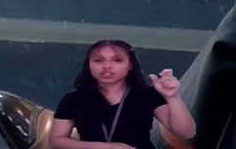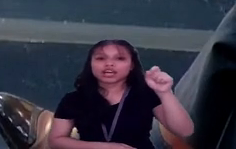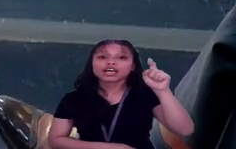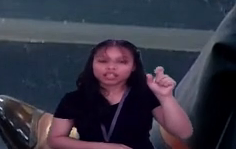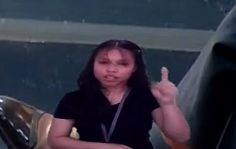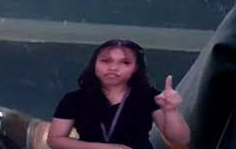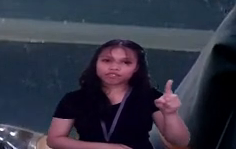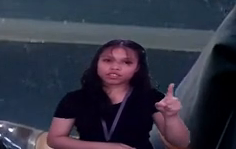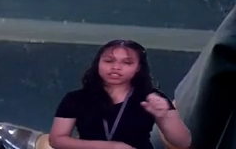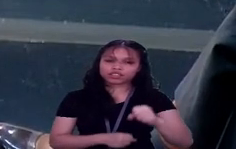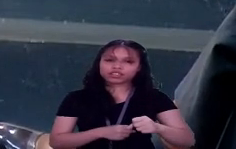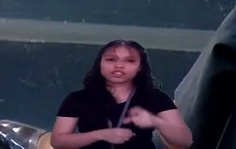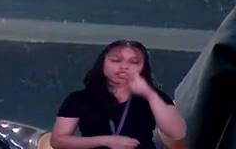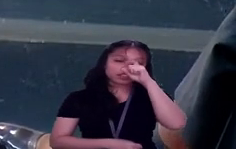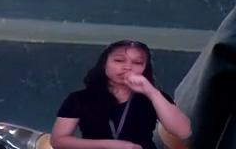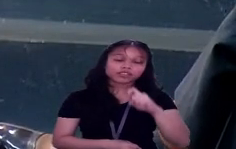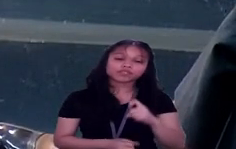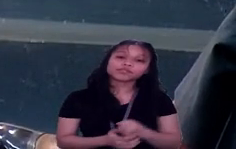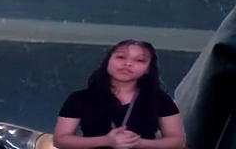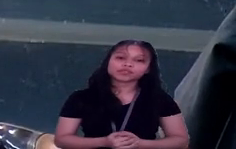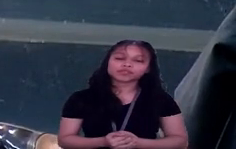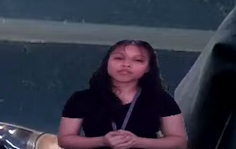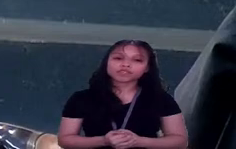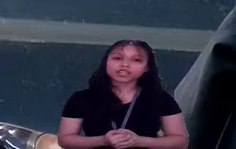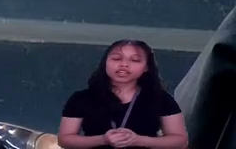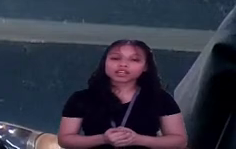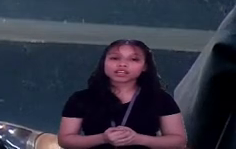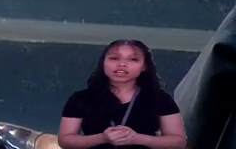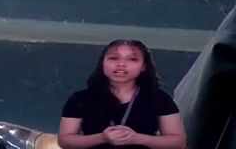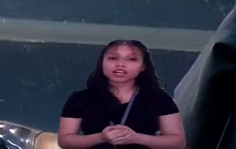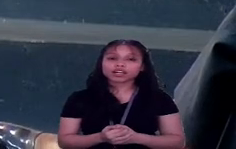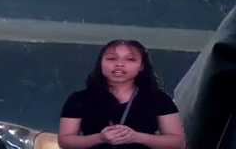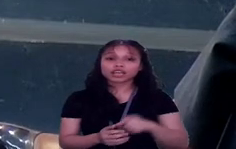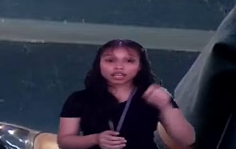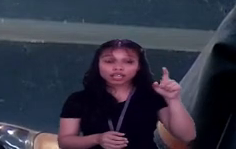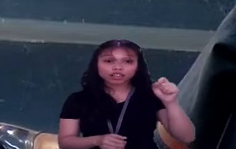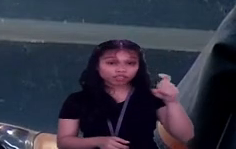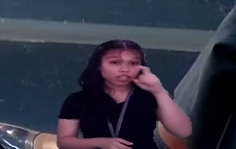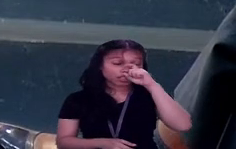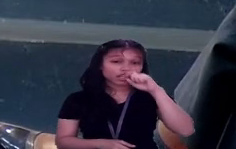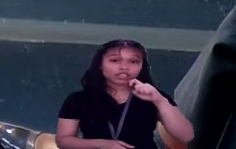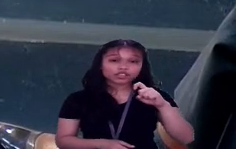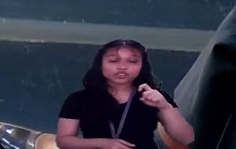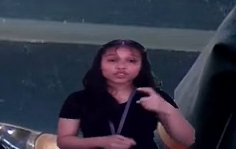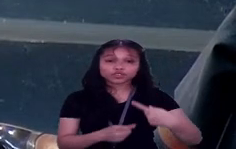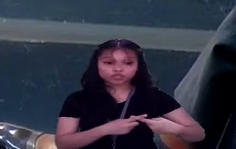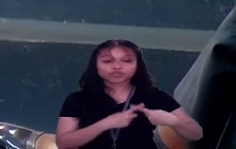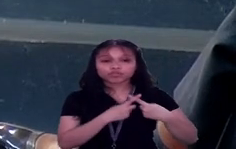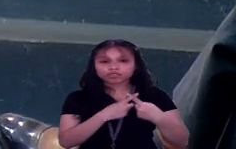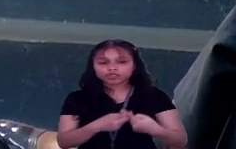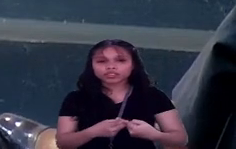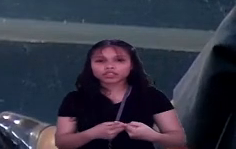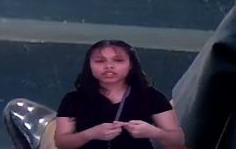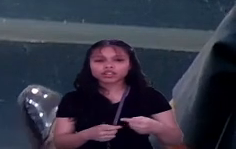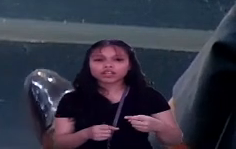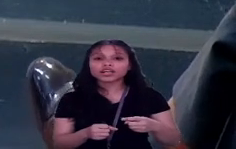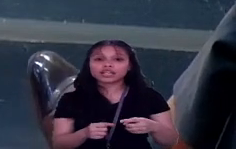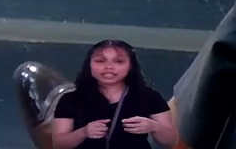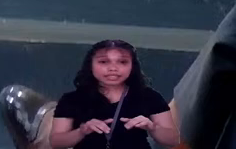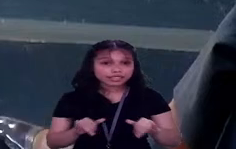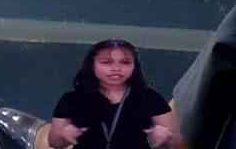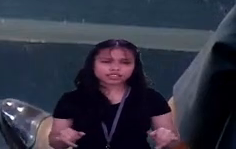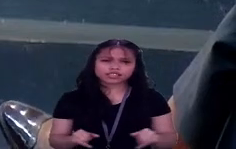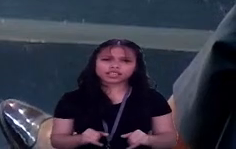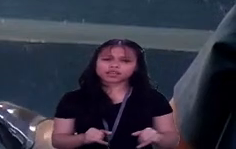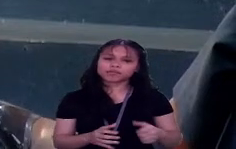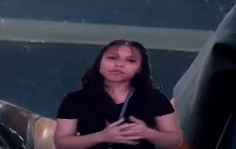faithfulness in my life through those years, that the same God who enabled me at the age of 11 is also the same God who is with me today.